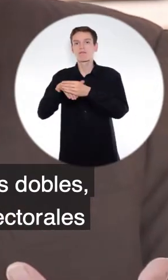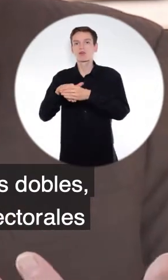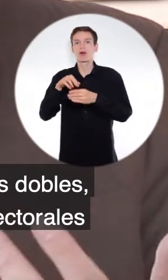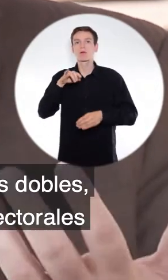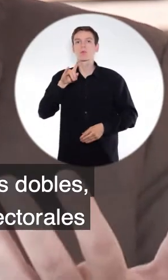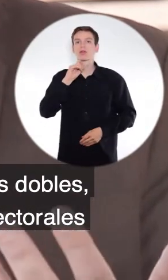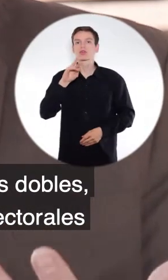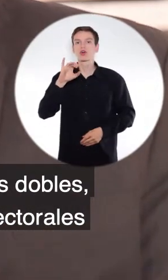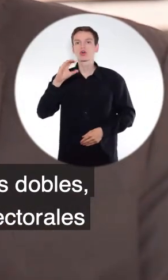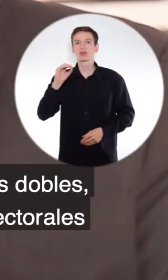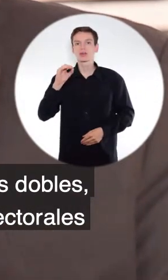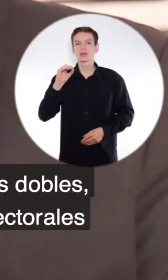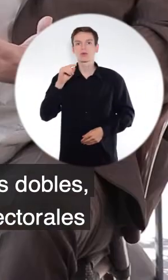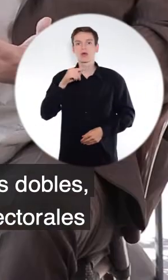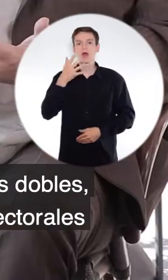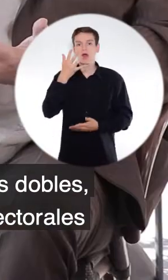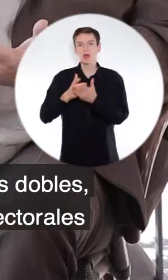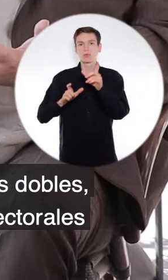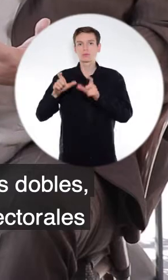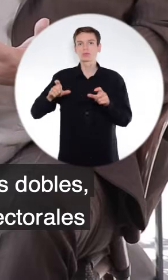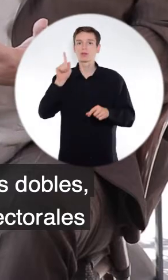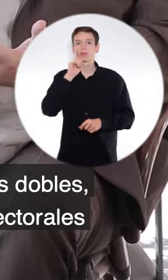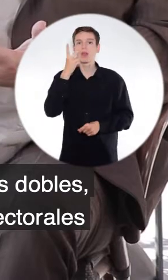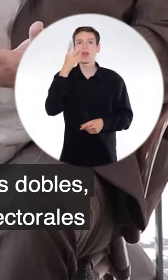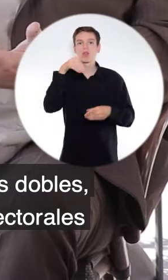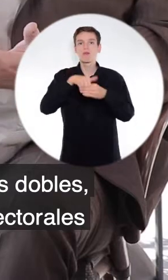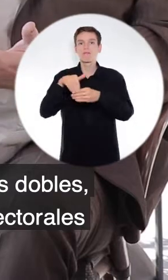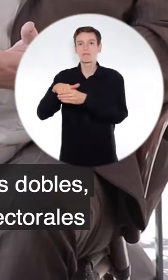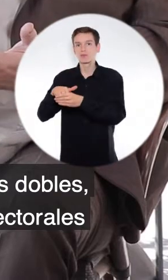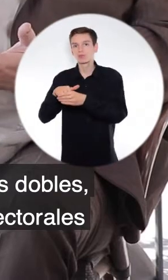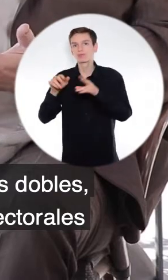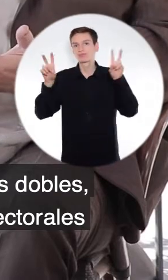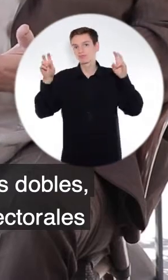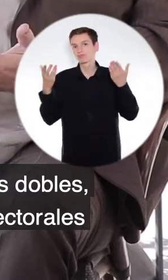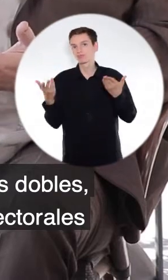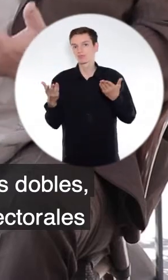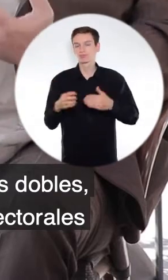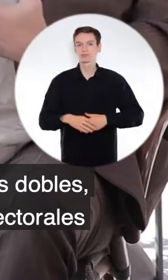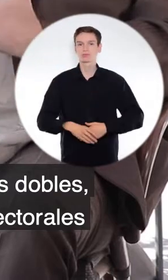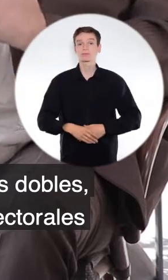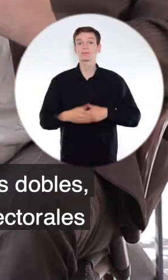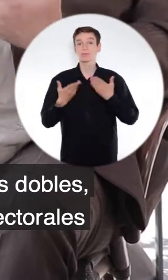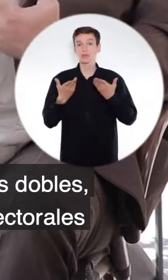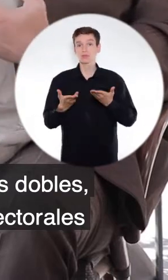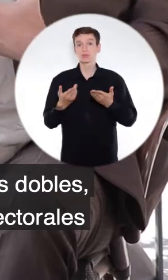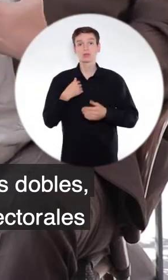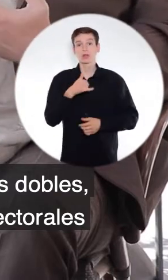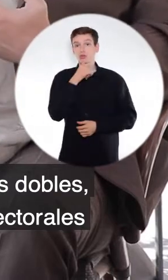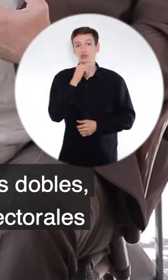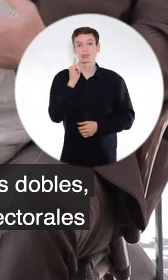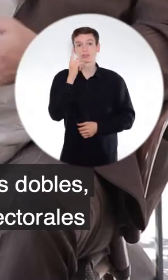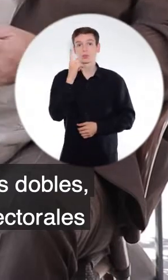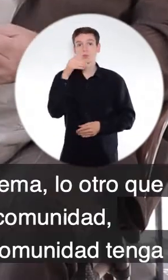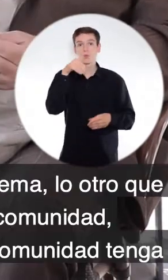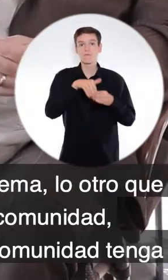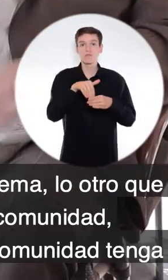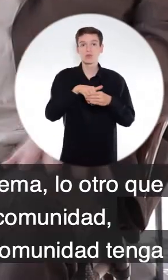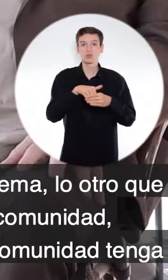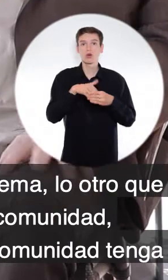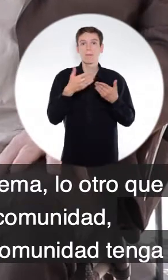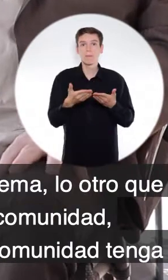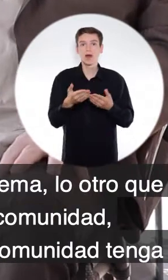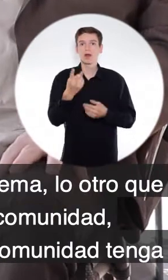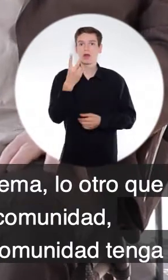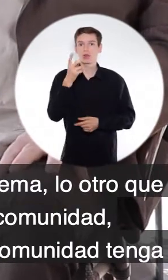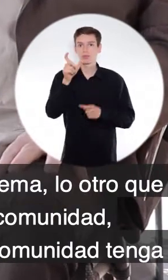where in a system where you have PR representatives and electoral districts, people get two votes in some sense. And so I don't